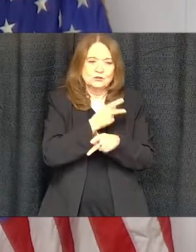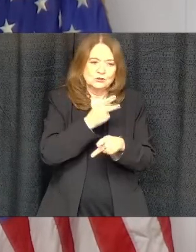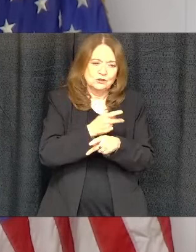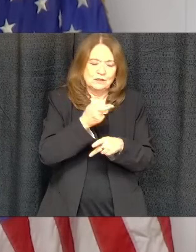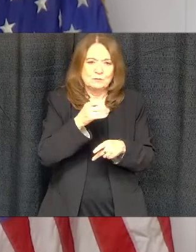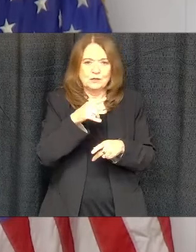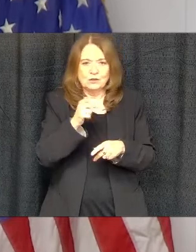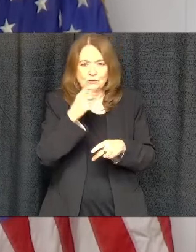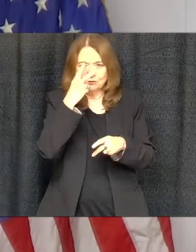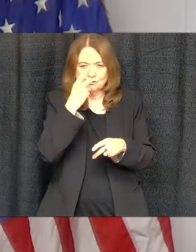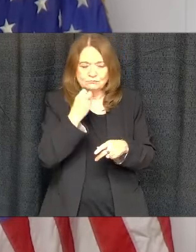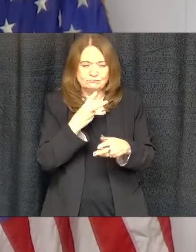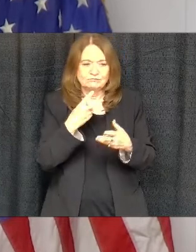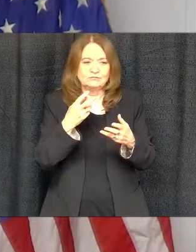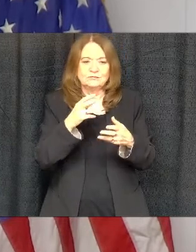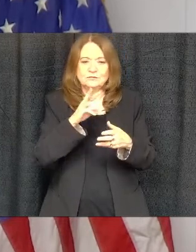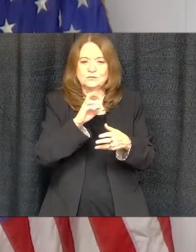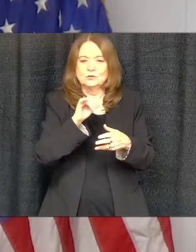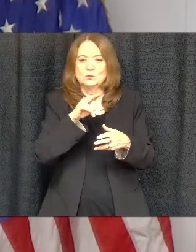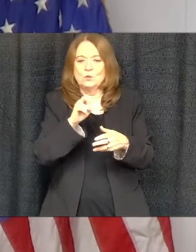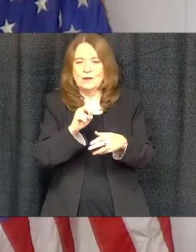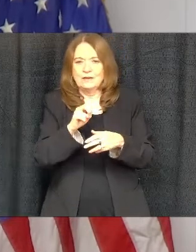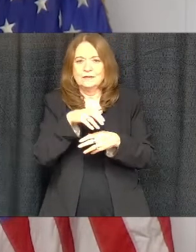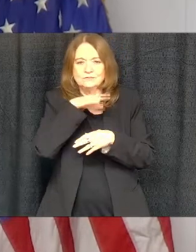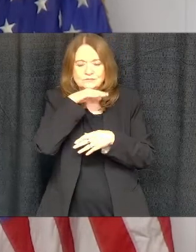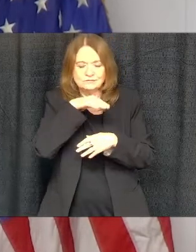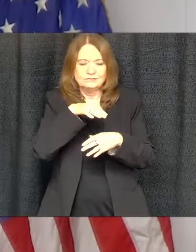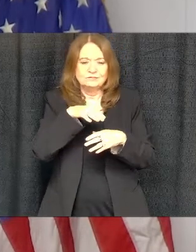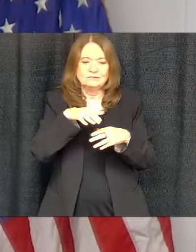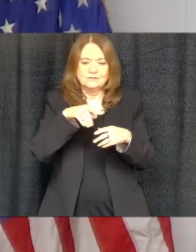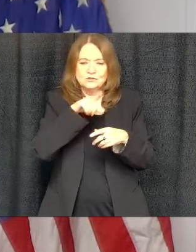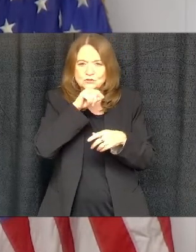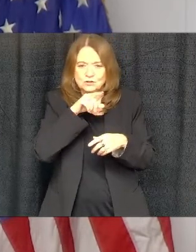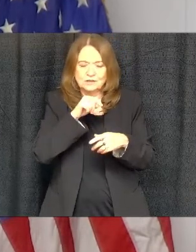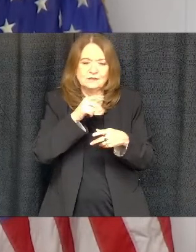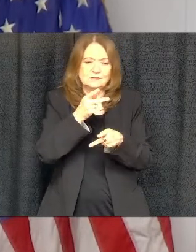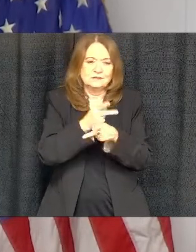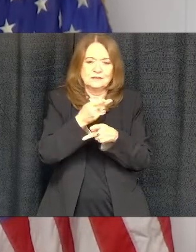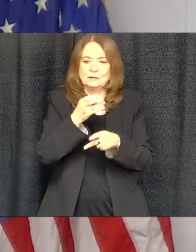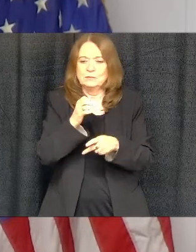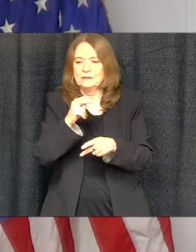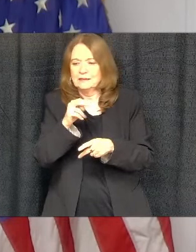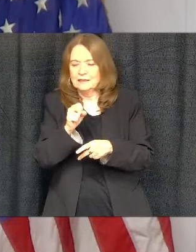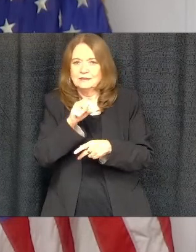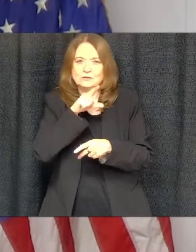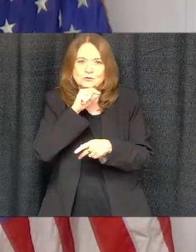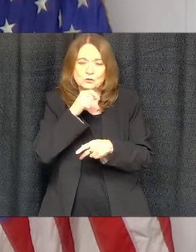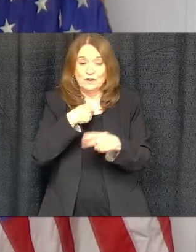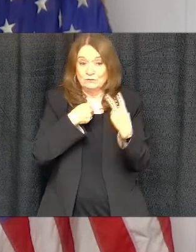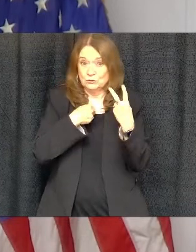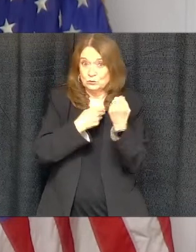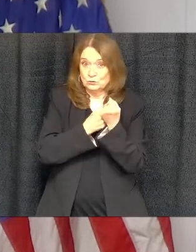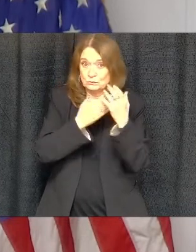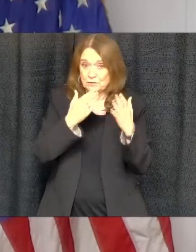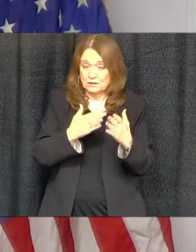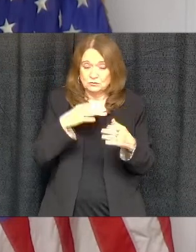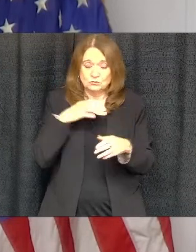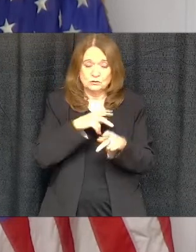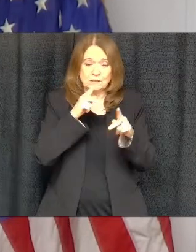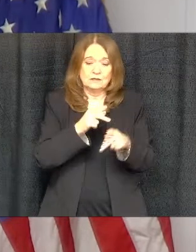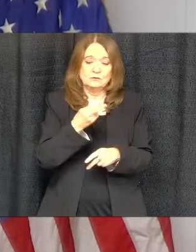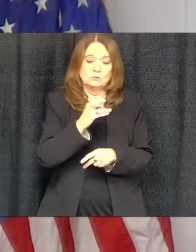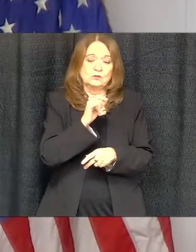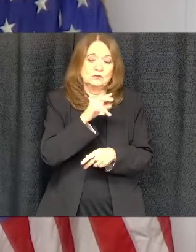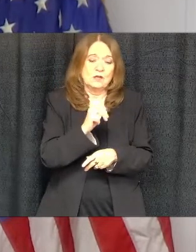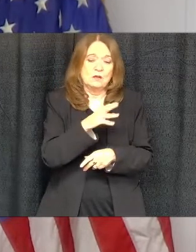or poultry in residential areas relative to keeping chickens or hens. We have two sponsors of that, Councilpersons Holloman